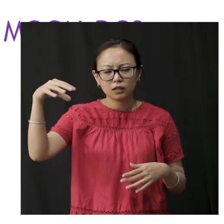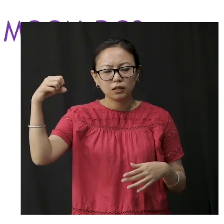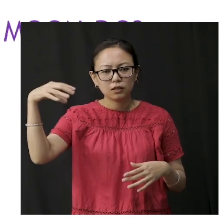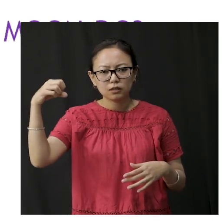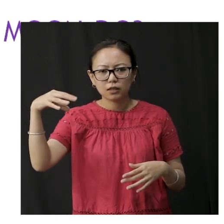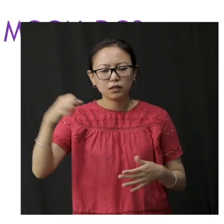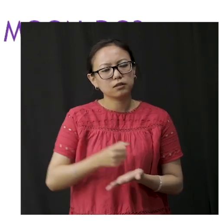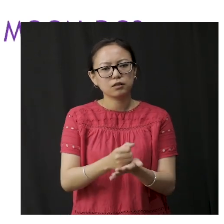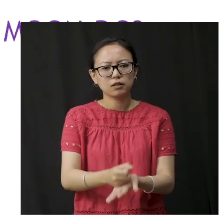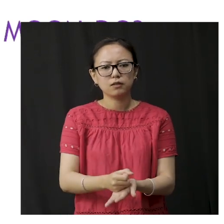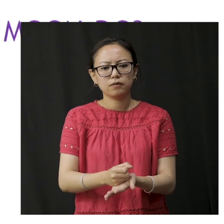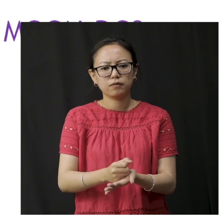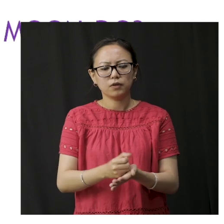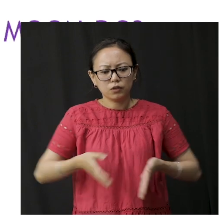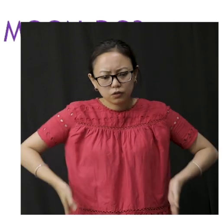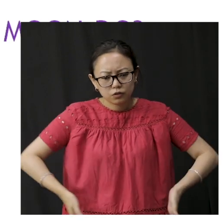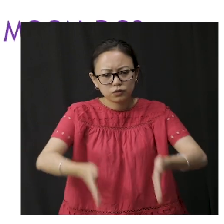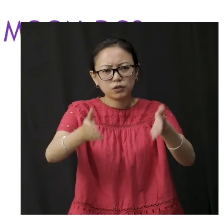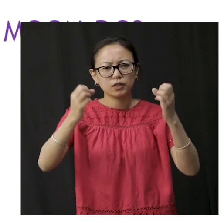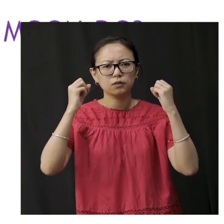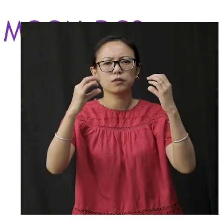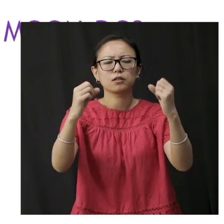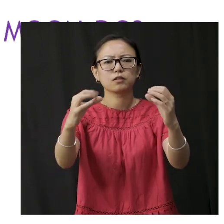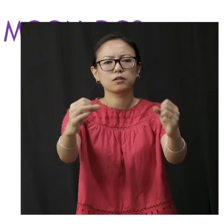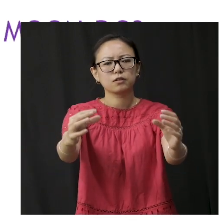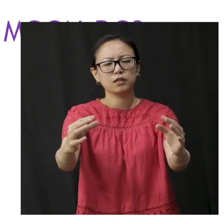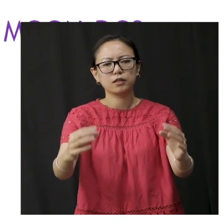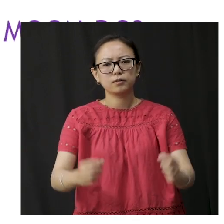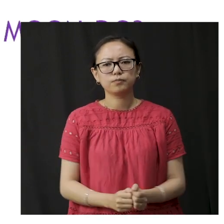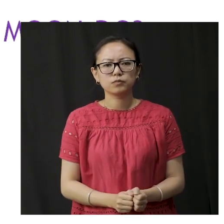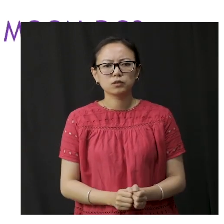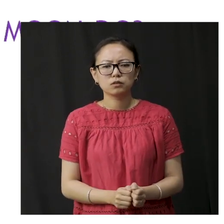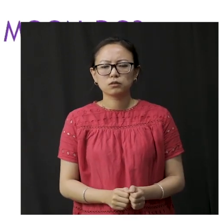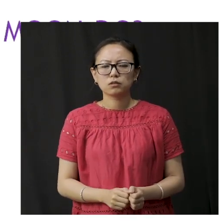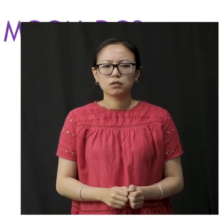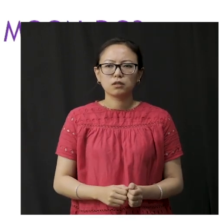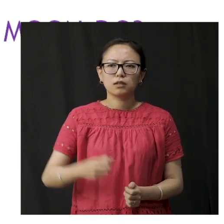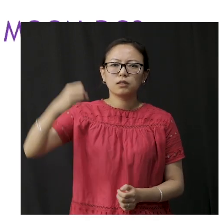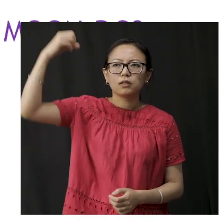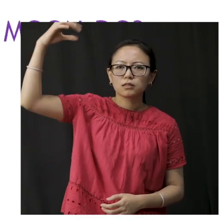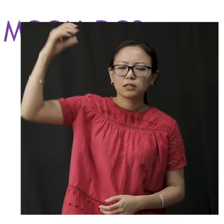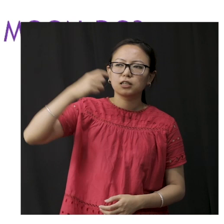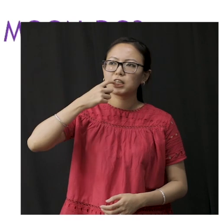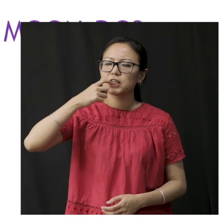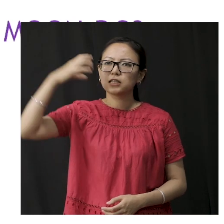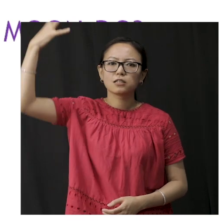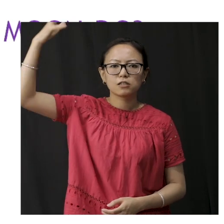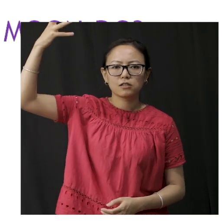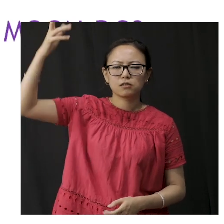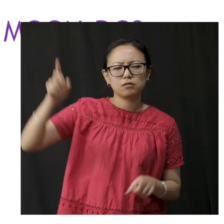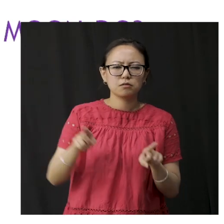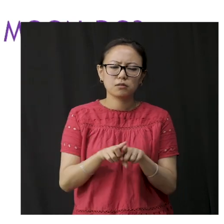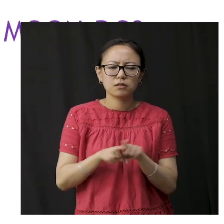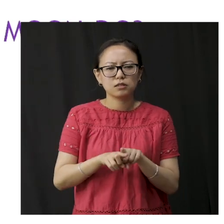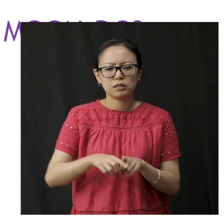the streets. It does the same function like the sun and the moon. They all give us light, and that is why